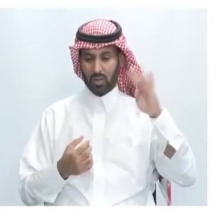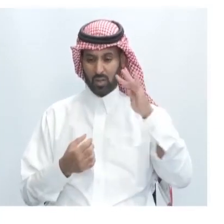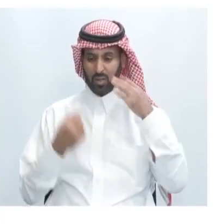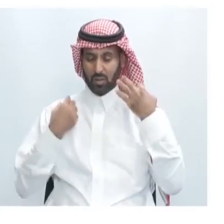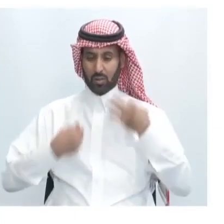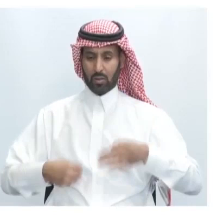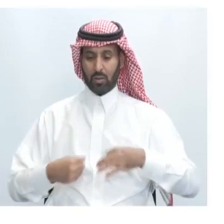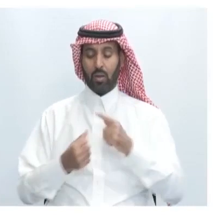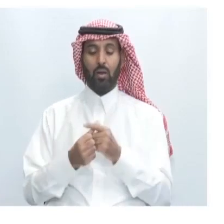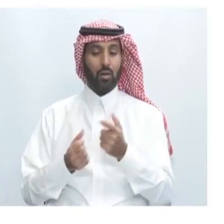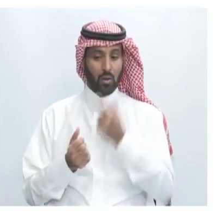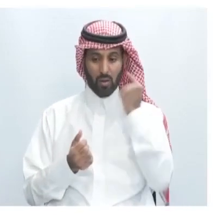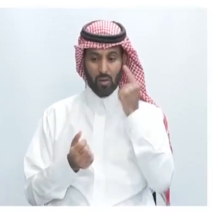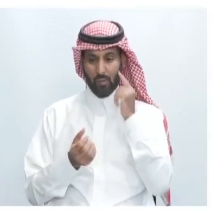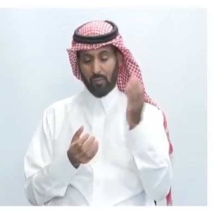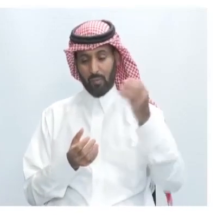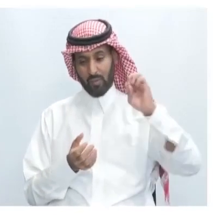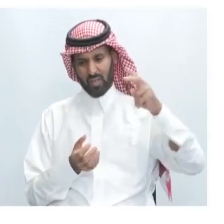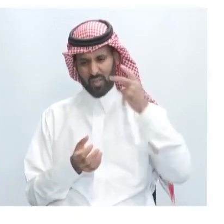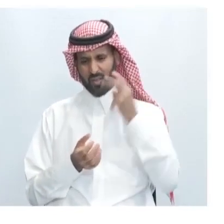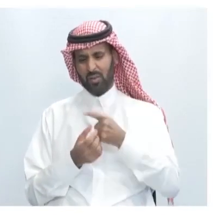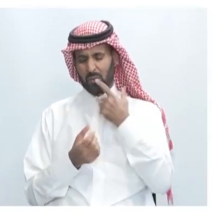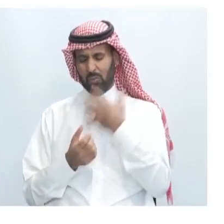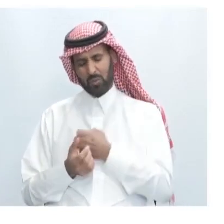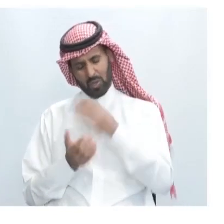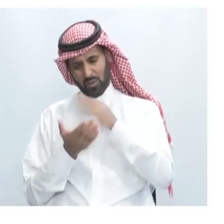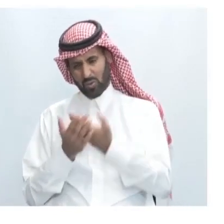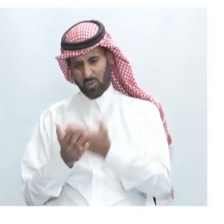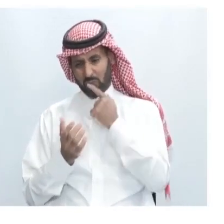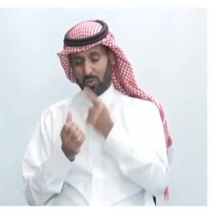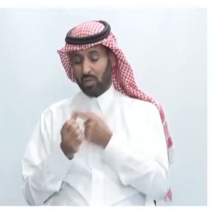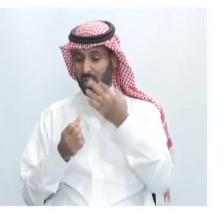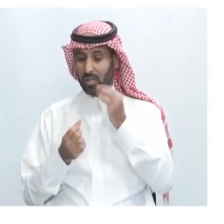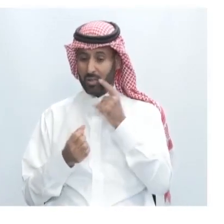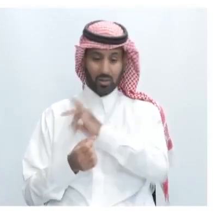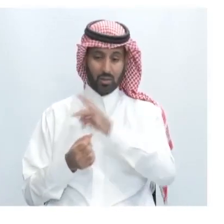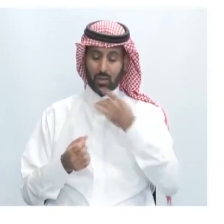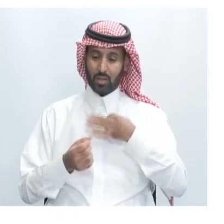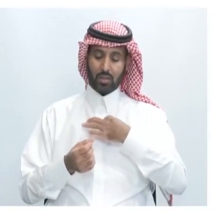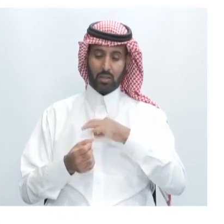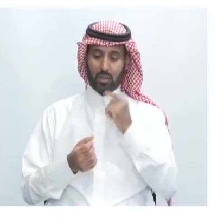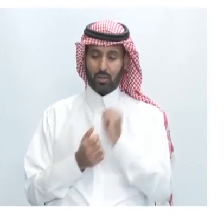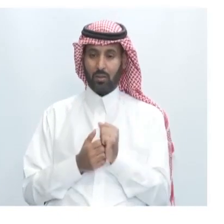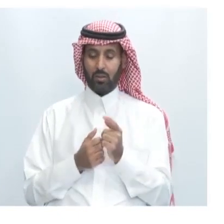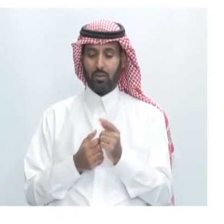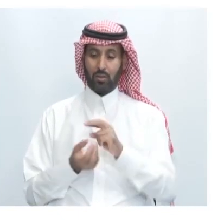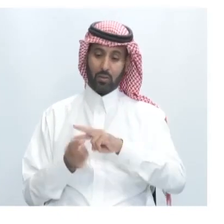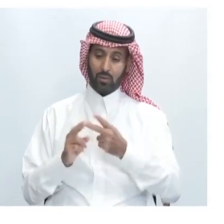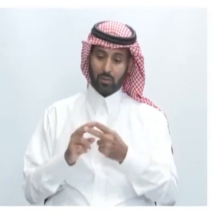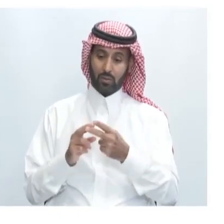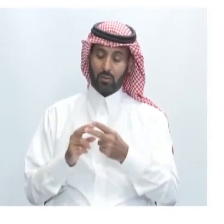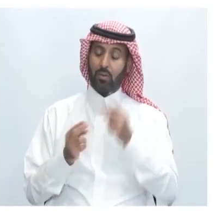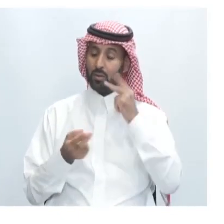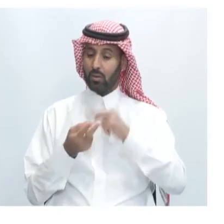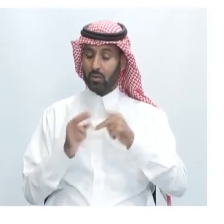However, in China, since white is the color of mourning, it is important that a bride not wear white. Instead, the traditional